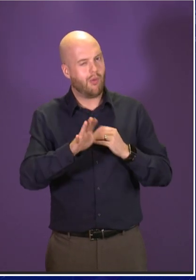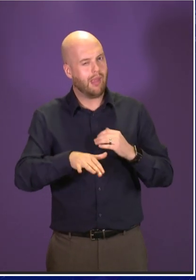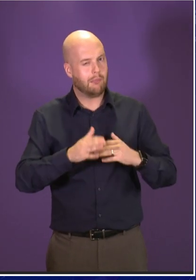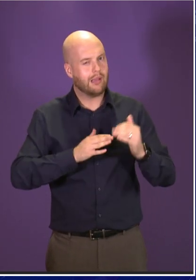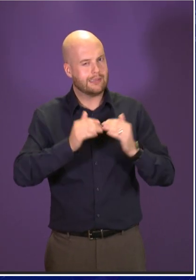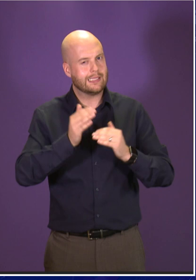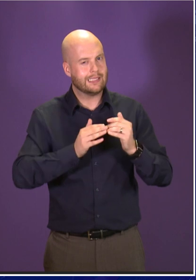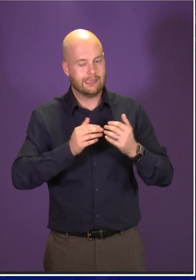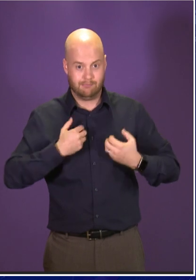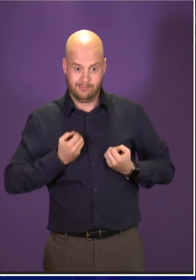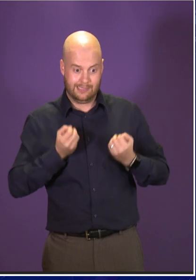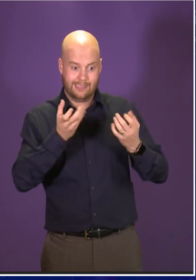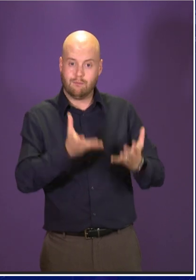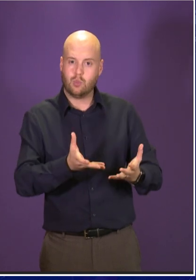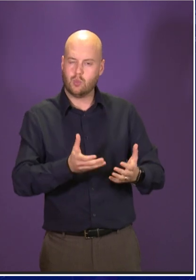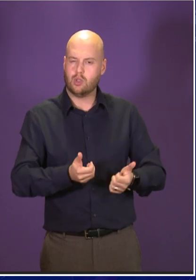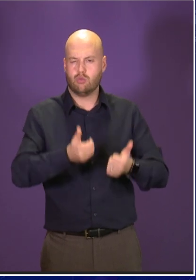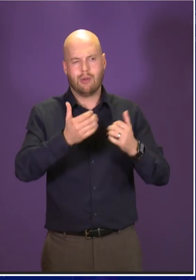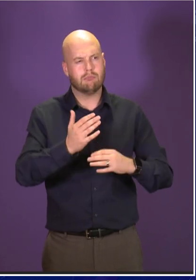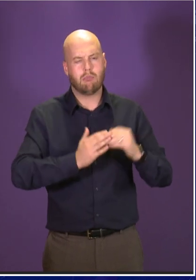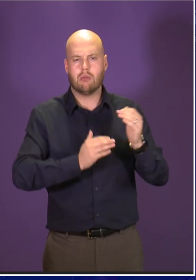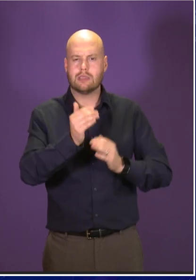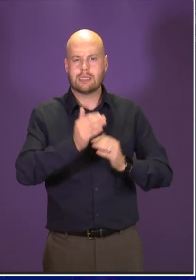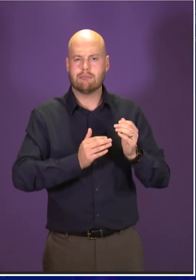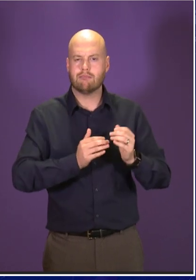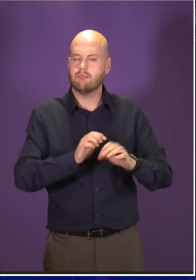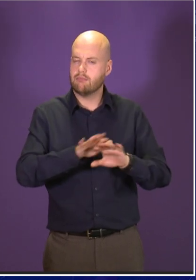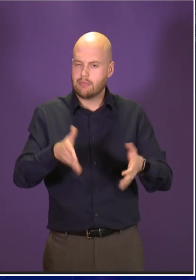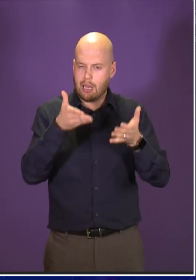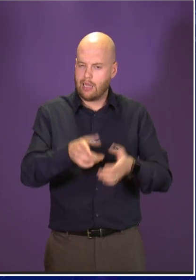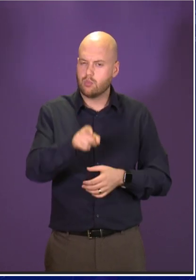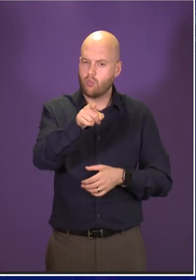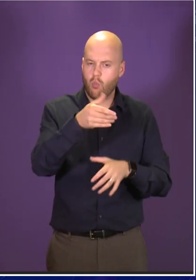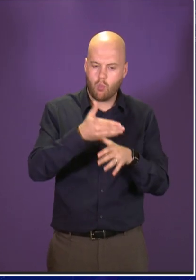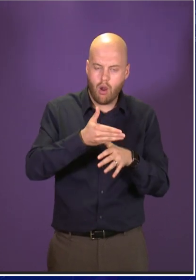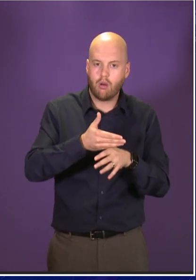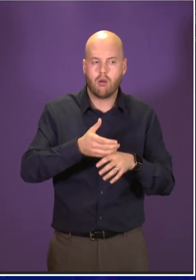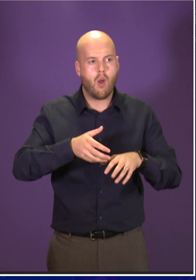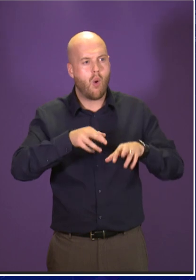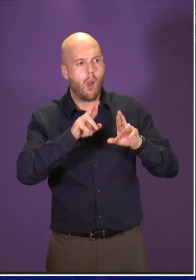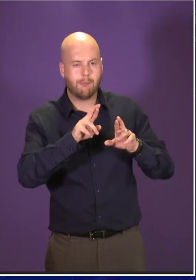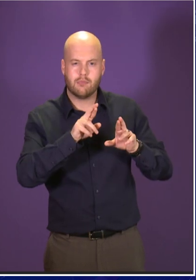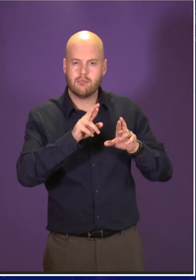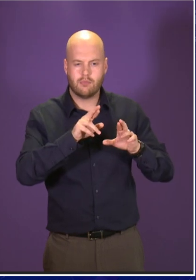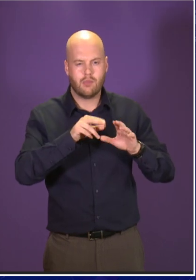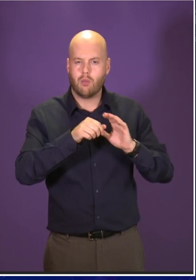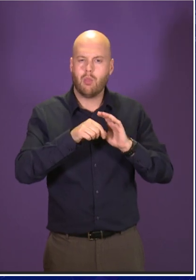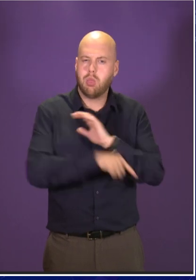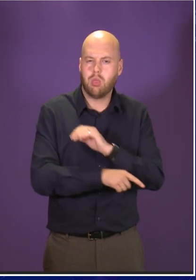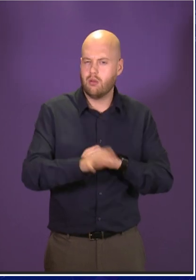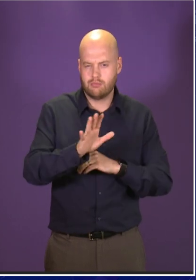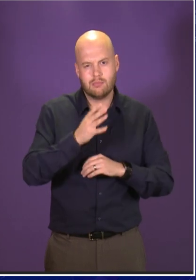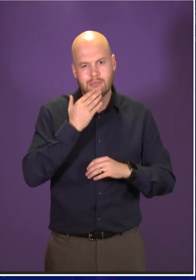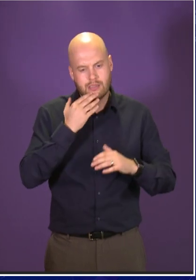you this great building. Don't let your work and hope be other than great when you enter